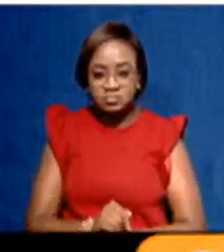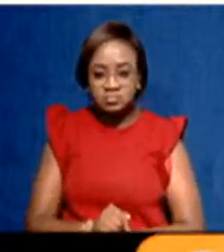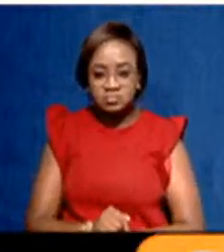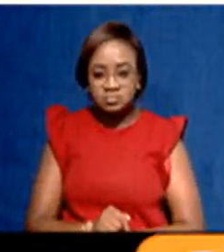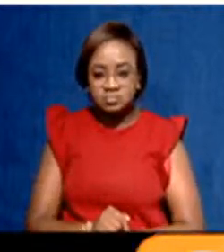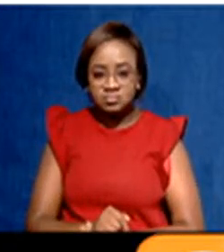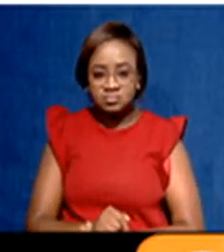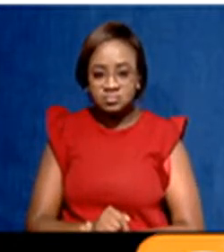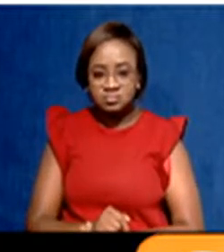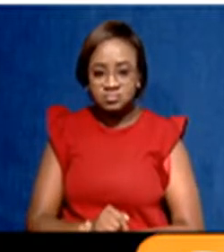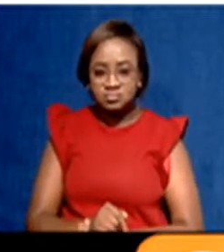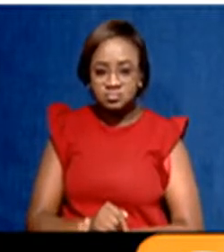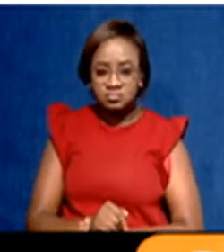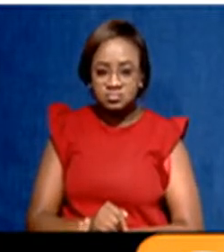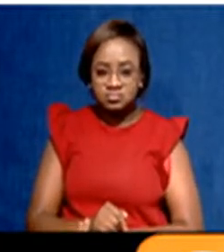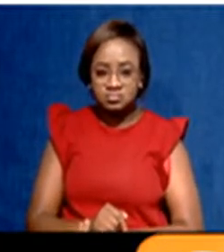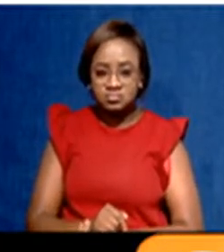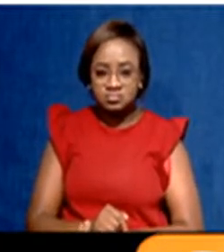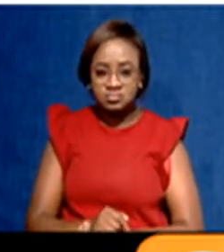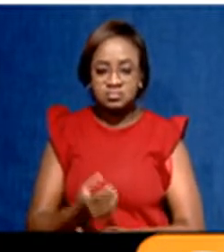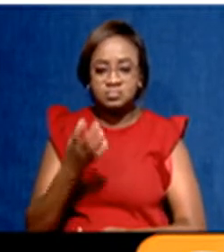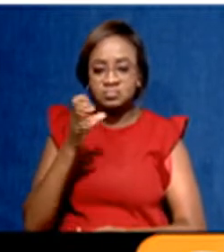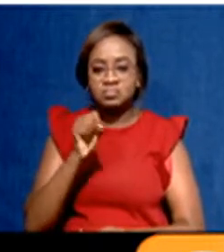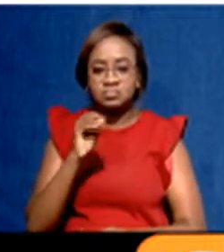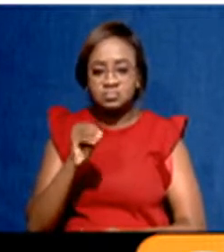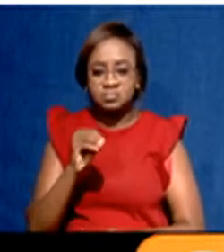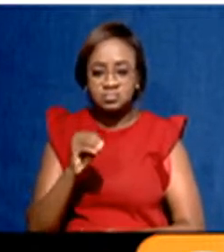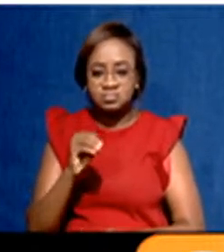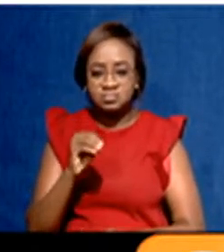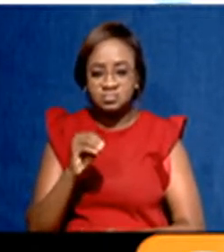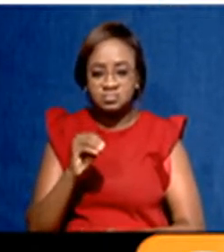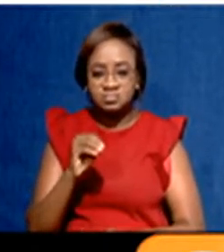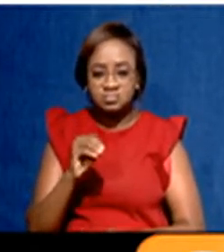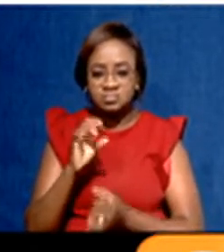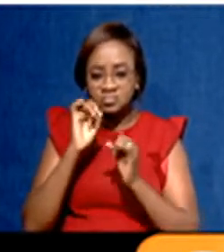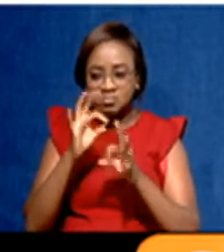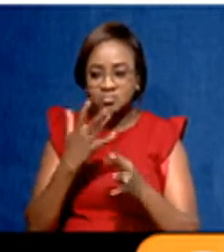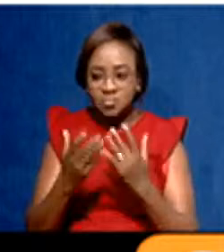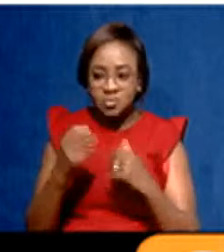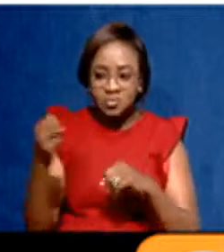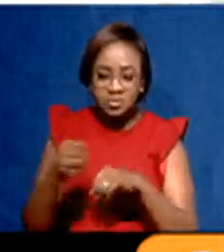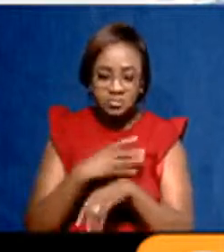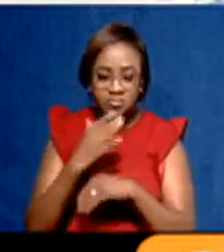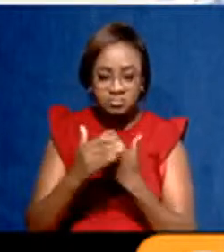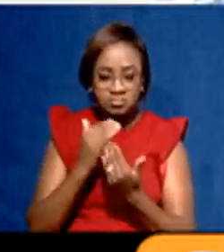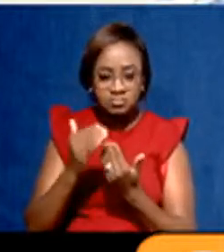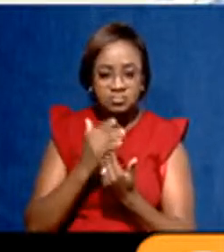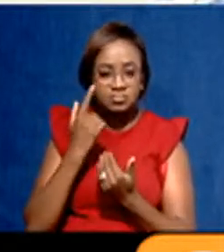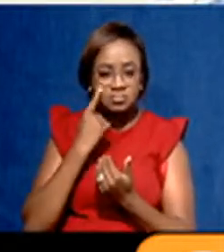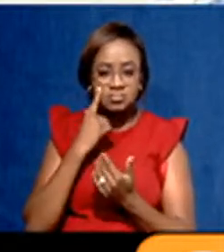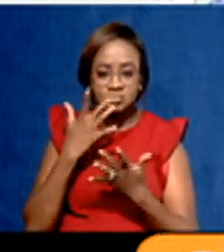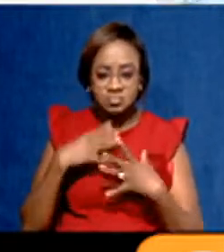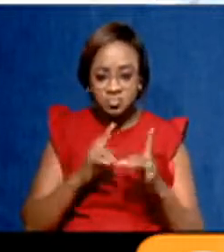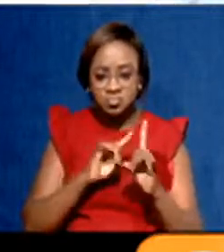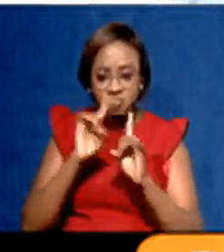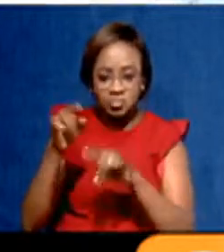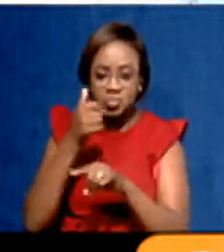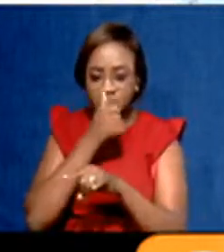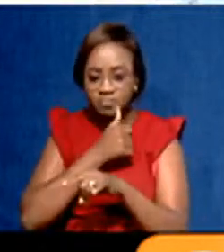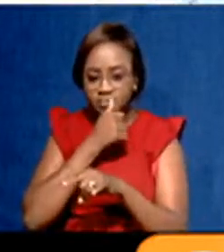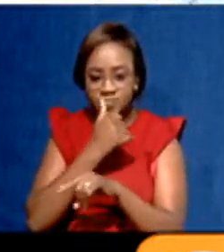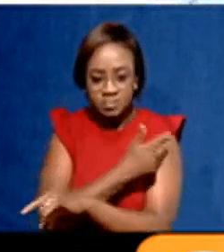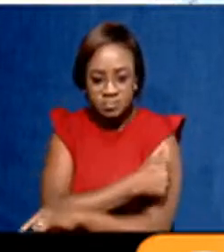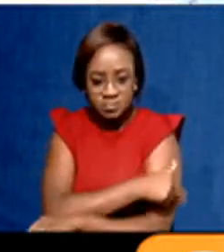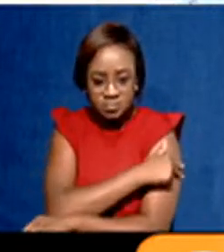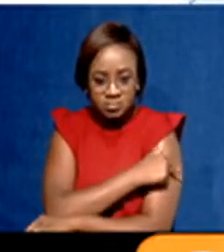chronic disease. So people needing cancer care, they do. I see them going to even private hospitals that